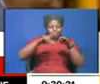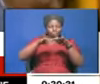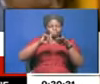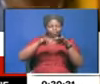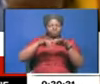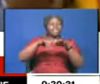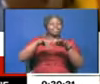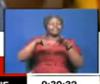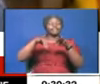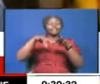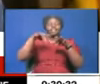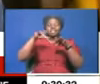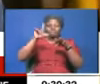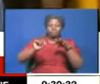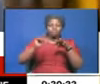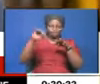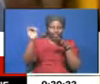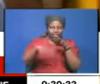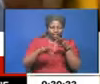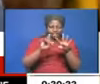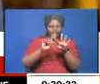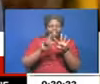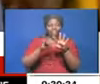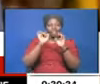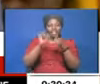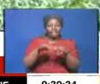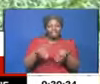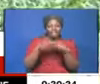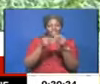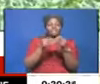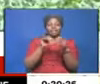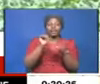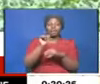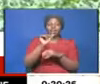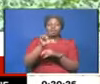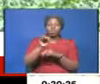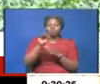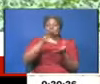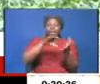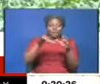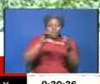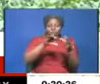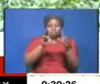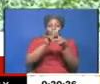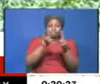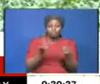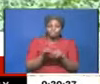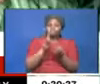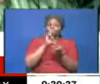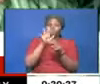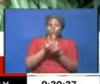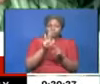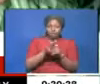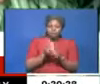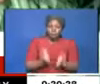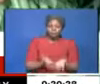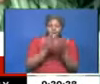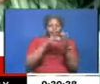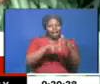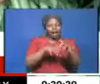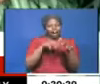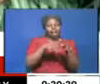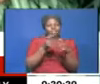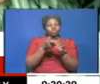affordable fertilizer, and we can provide agrochemicals. Ruto resolved to raise agriculture productivity to increase farmers'